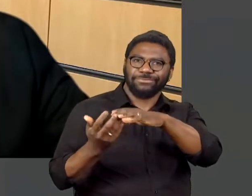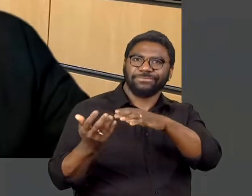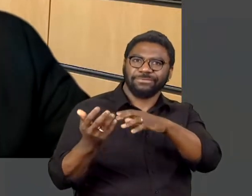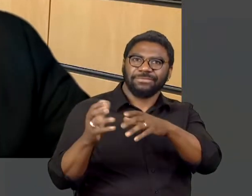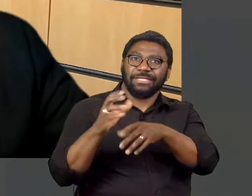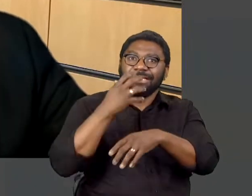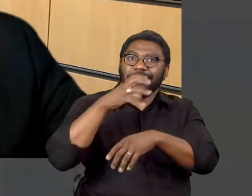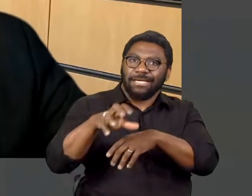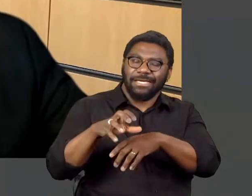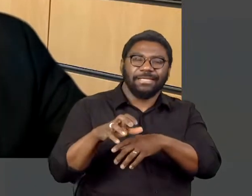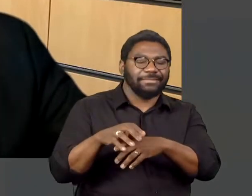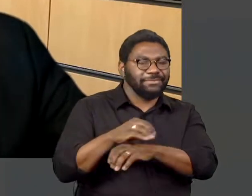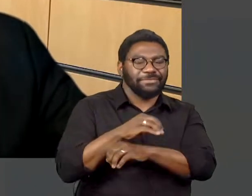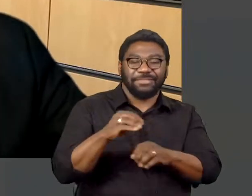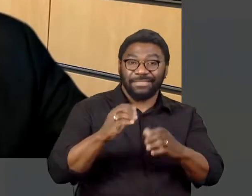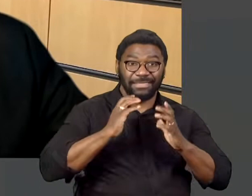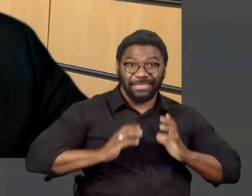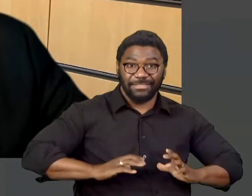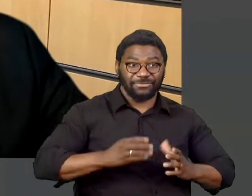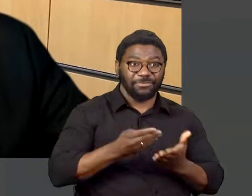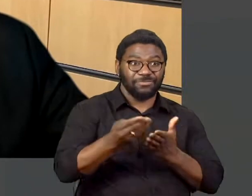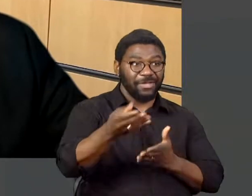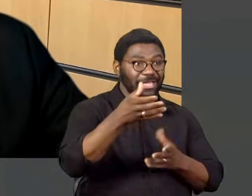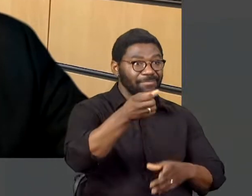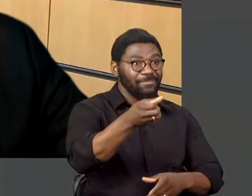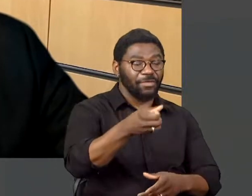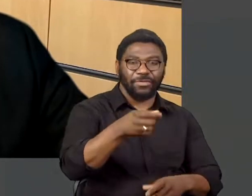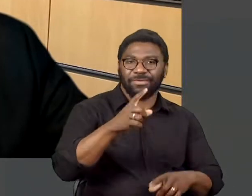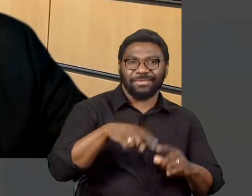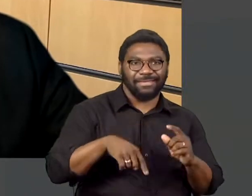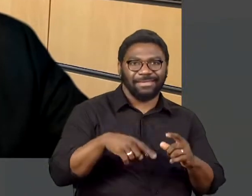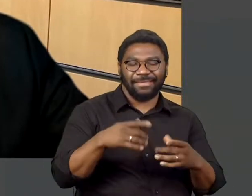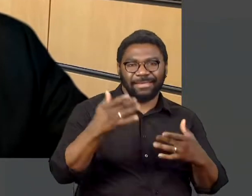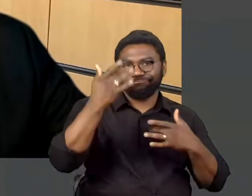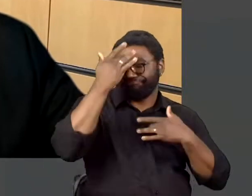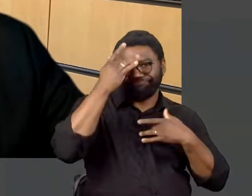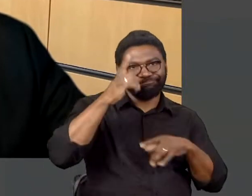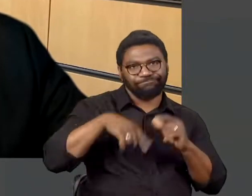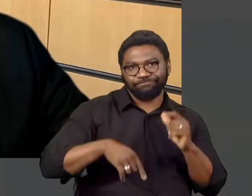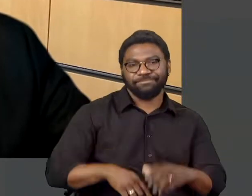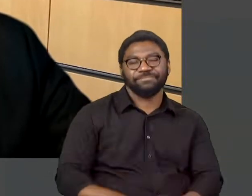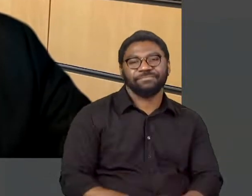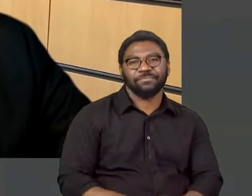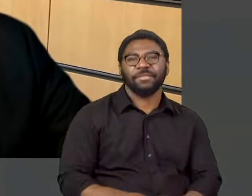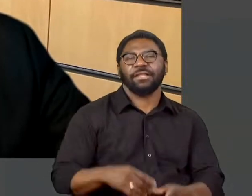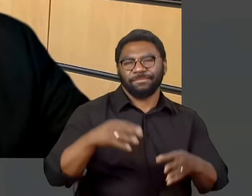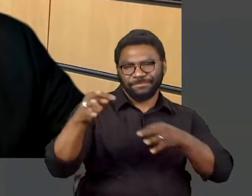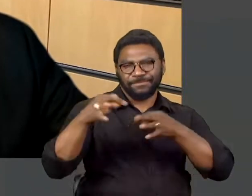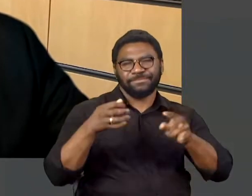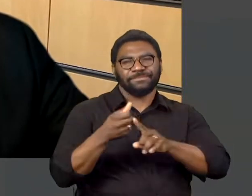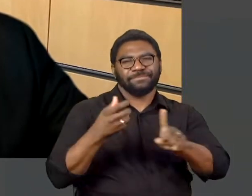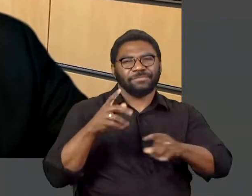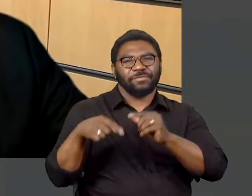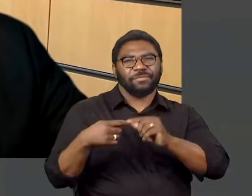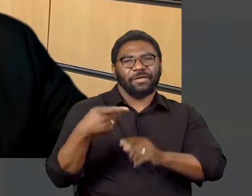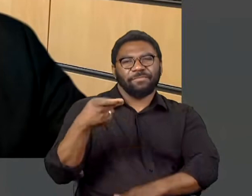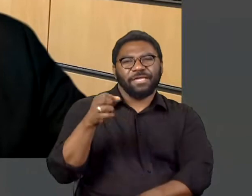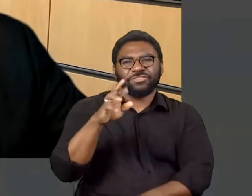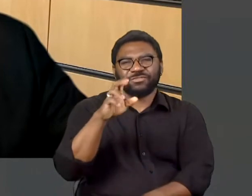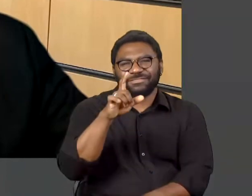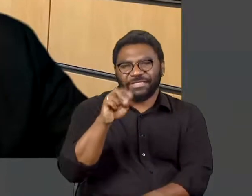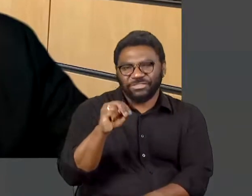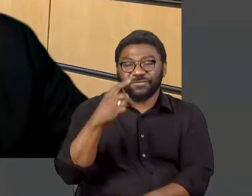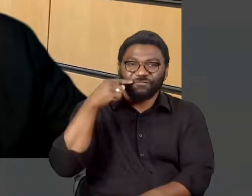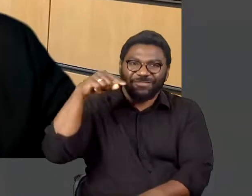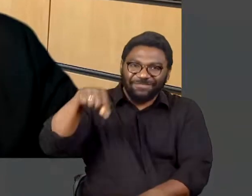you about what FDA has tested to understand the effectiveness of pasteurization against the FDAI virus, or this strain of